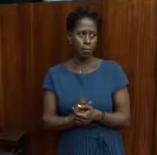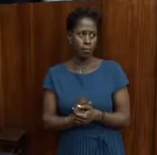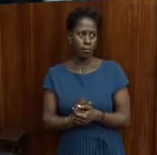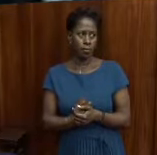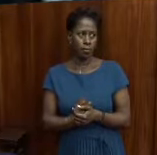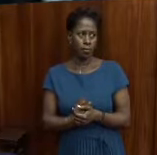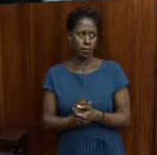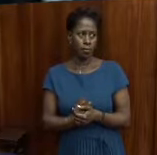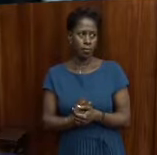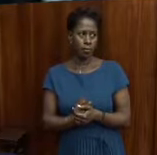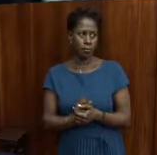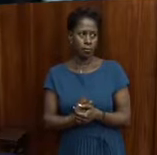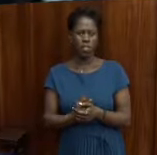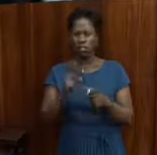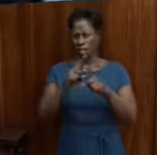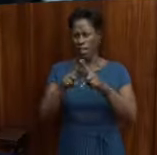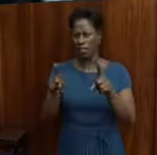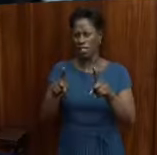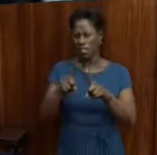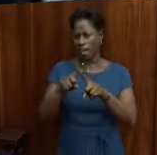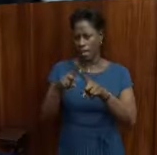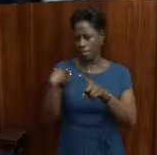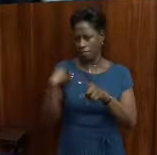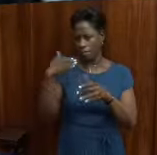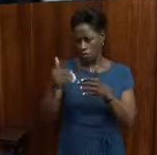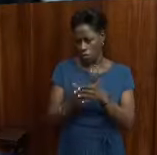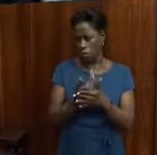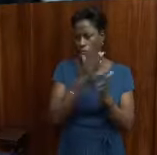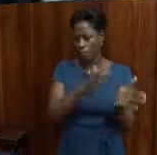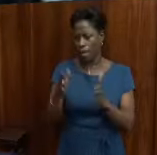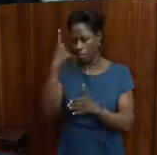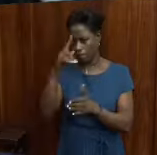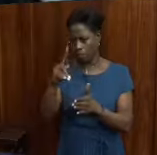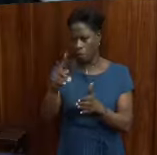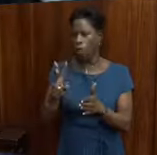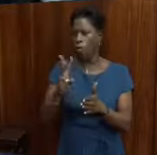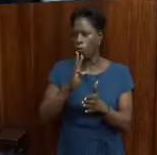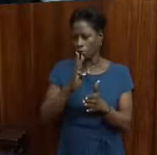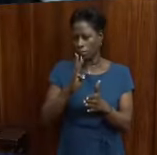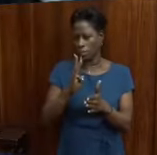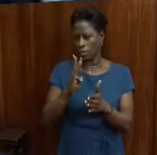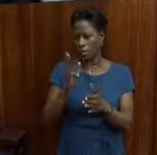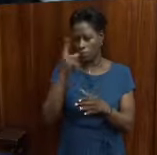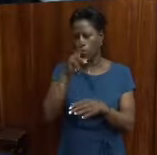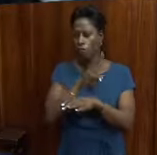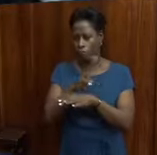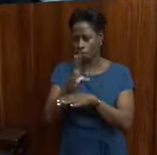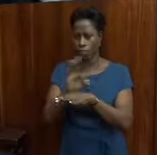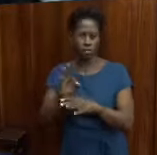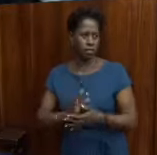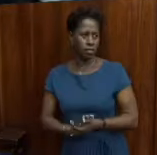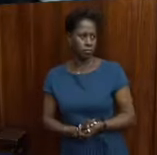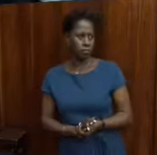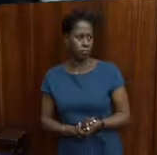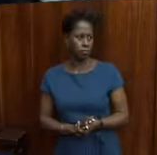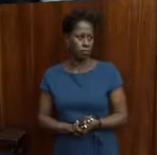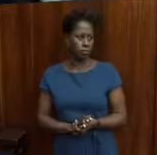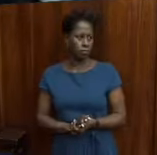gender impact evaluation, watershed management, water audit, and energy efficiency. The project, which is funded